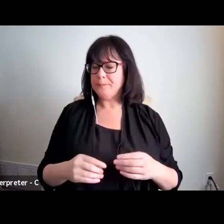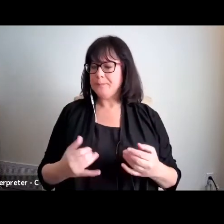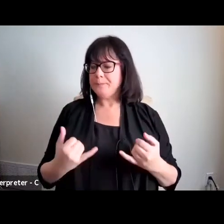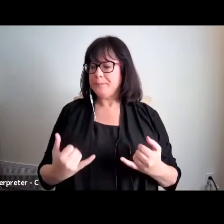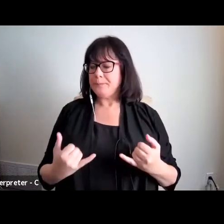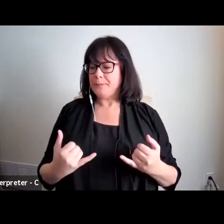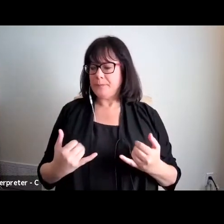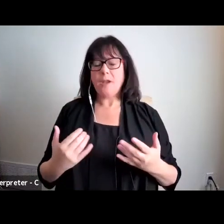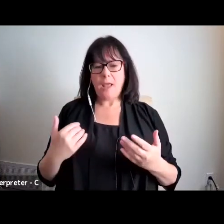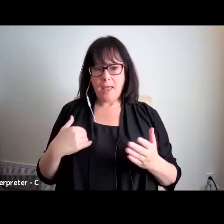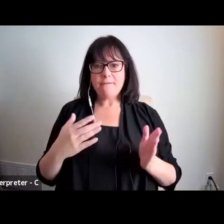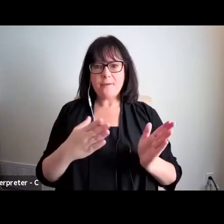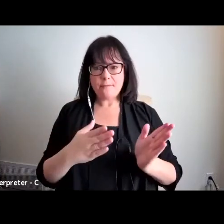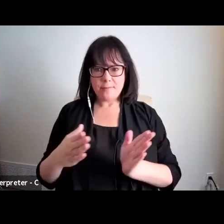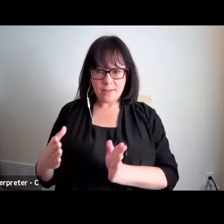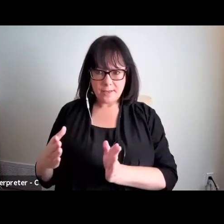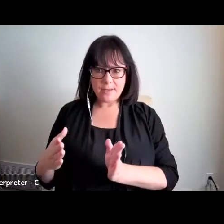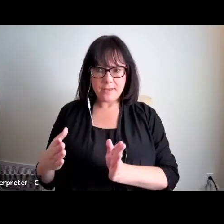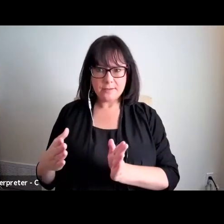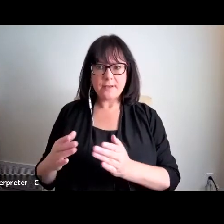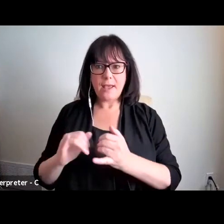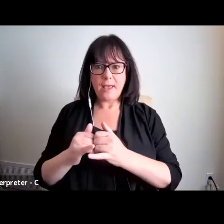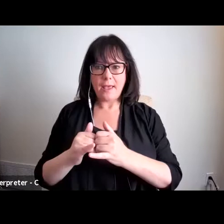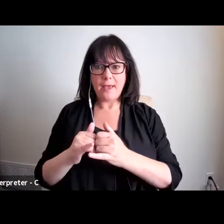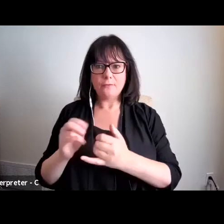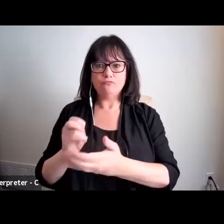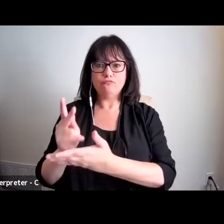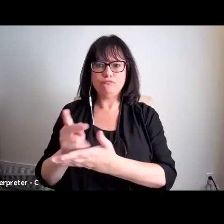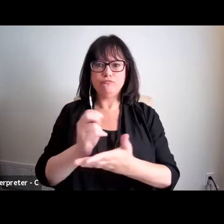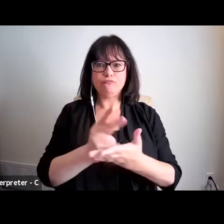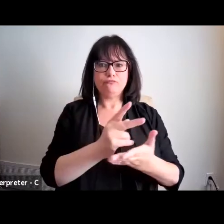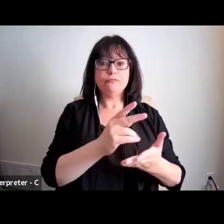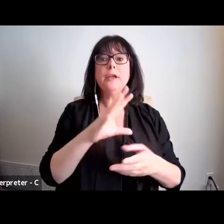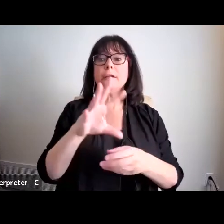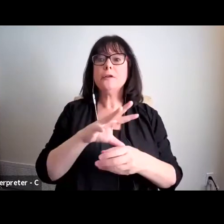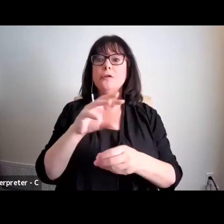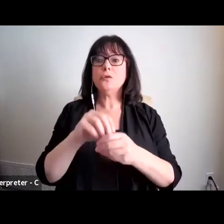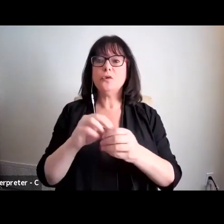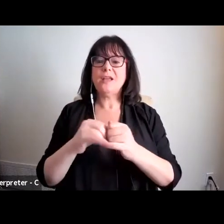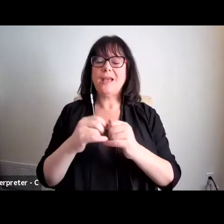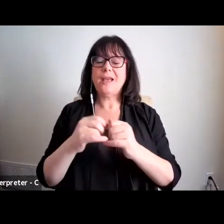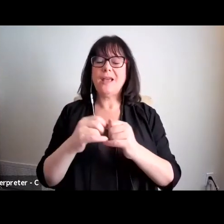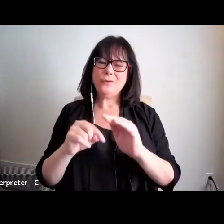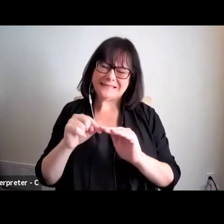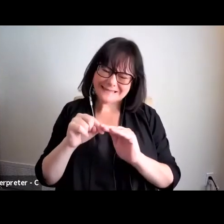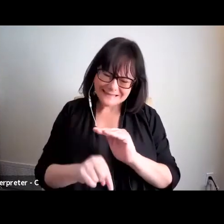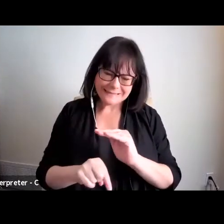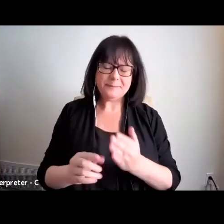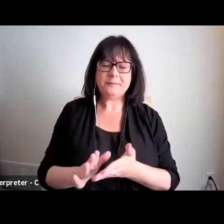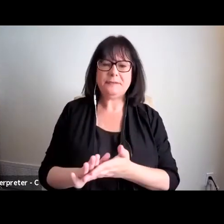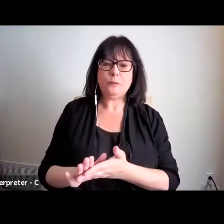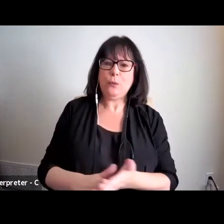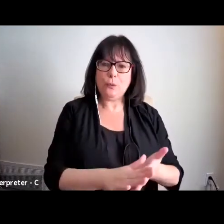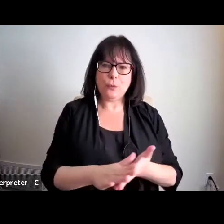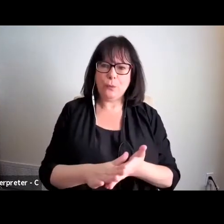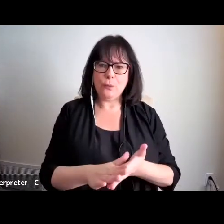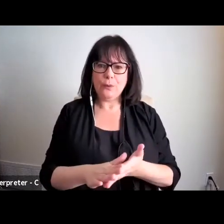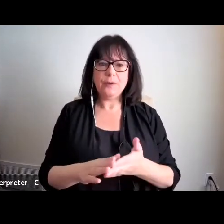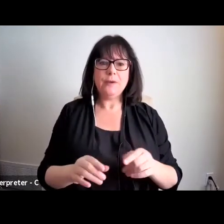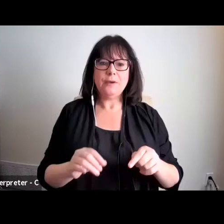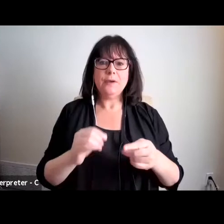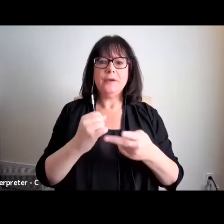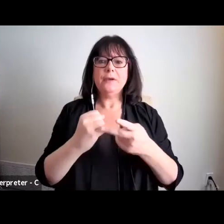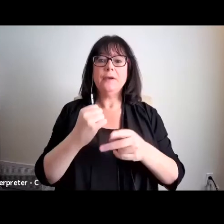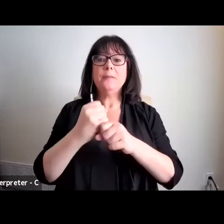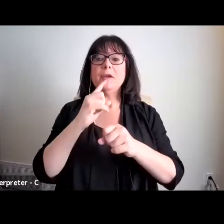these requests, including the requirements for deep cleaning before reopening new spaces, having adequate